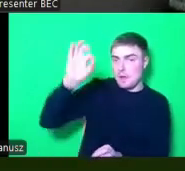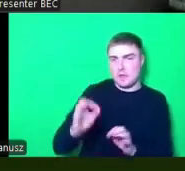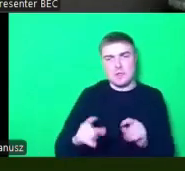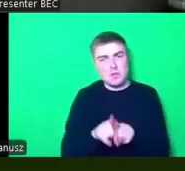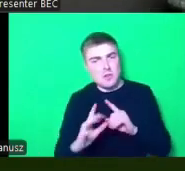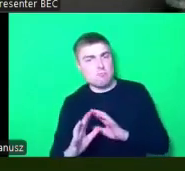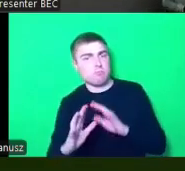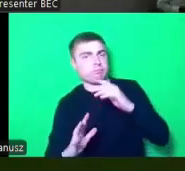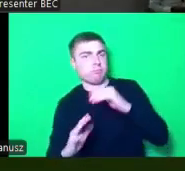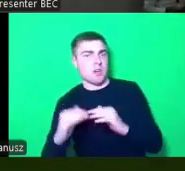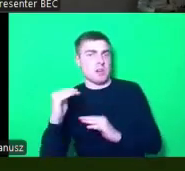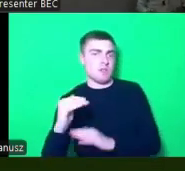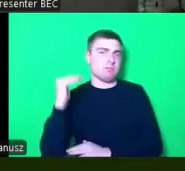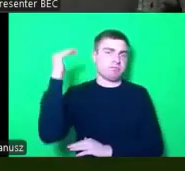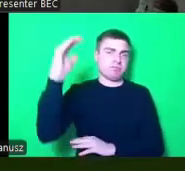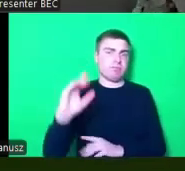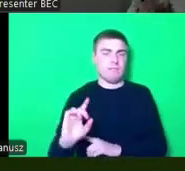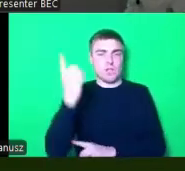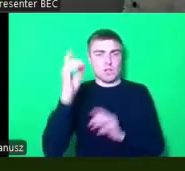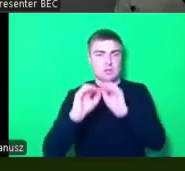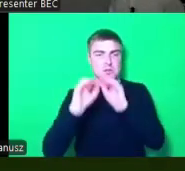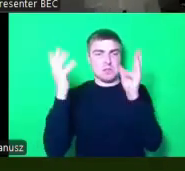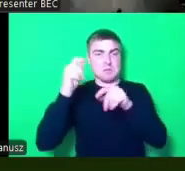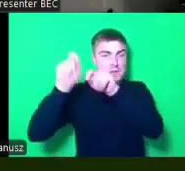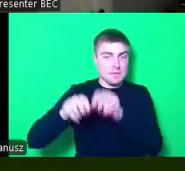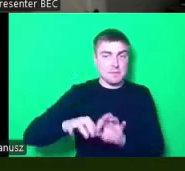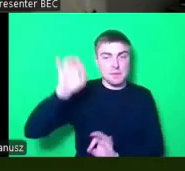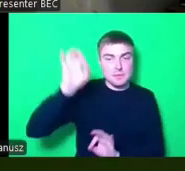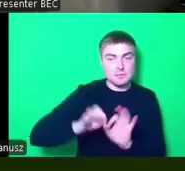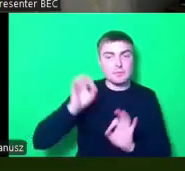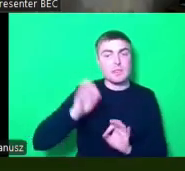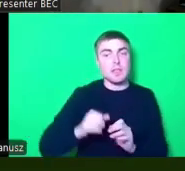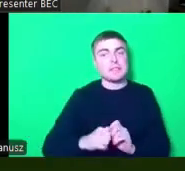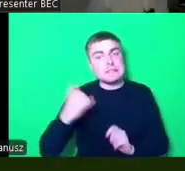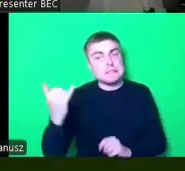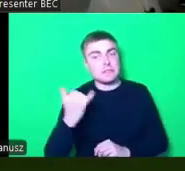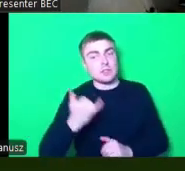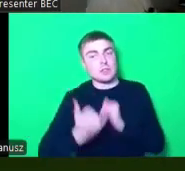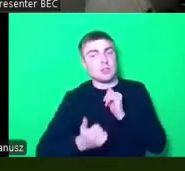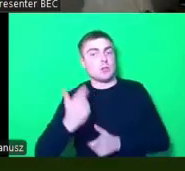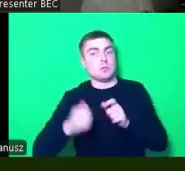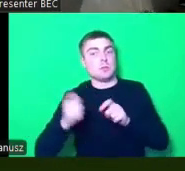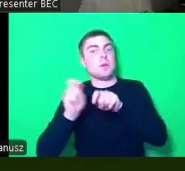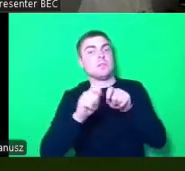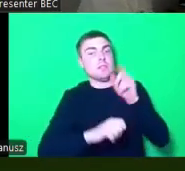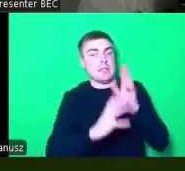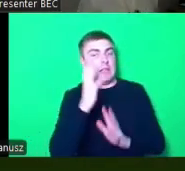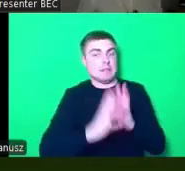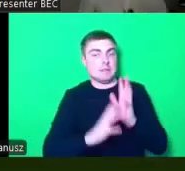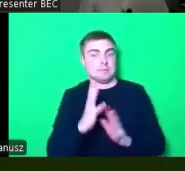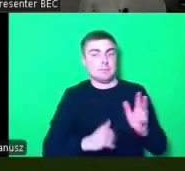in mind based on our forest inventory now becomes a forest with 45